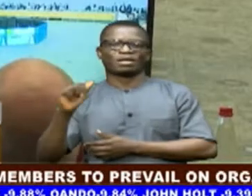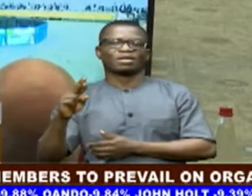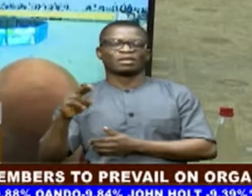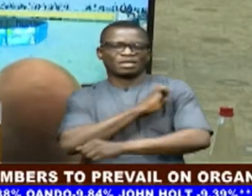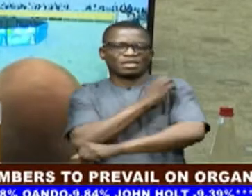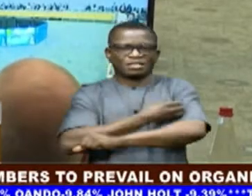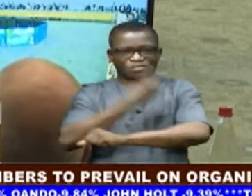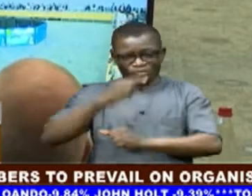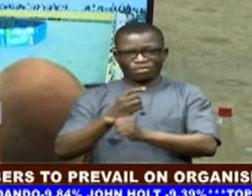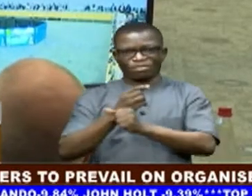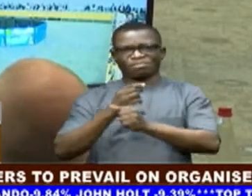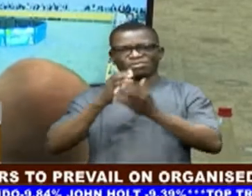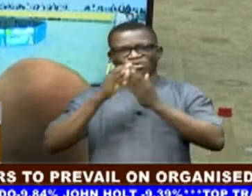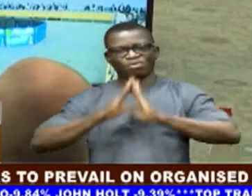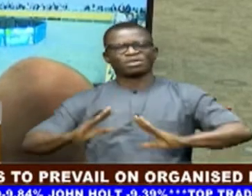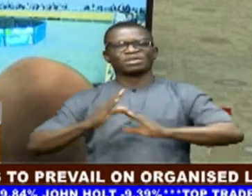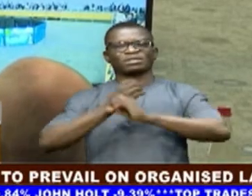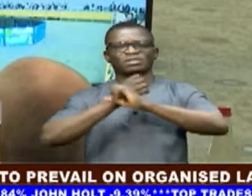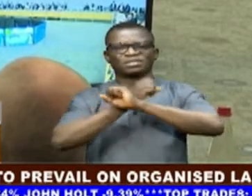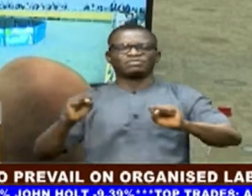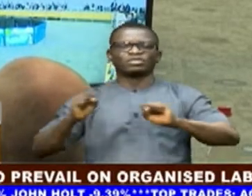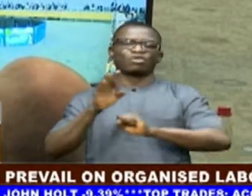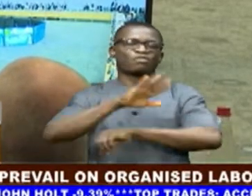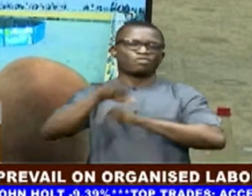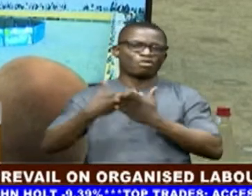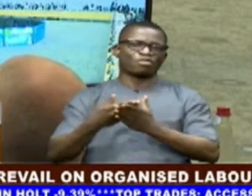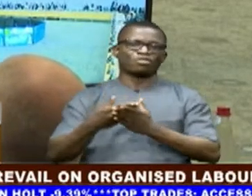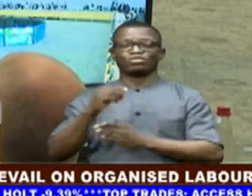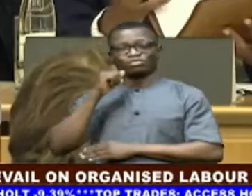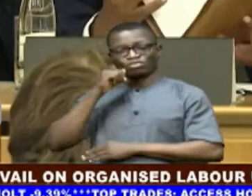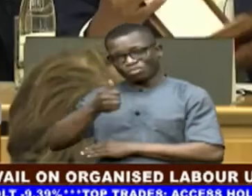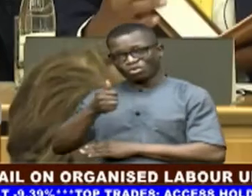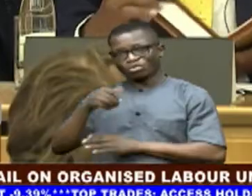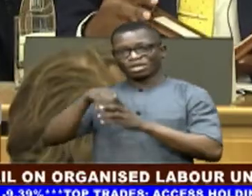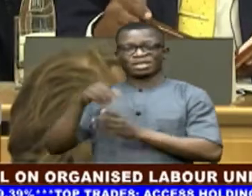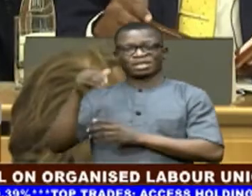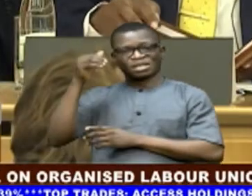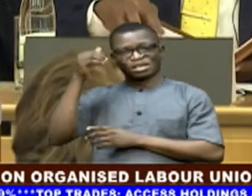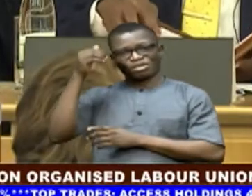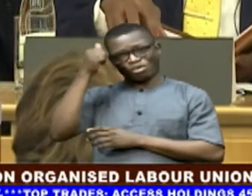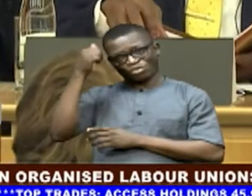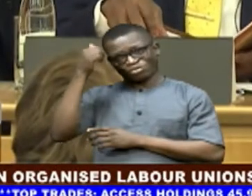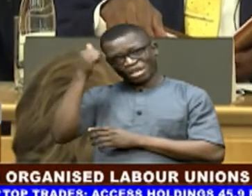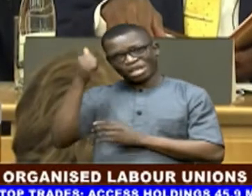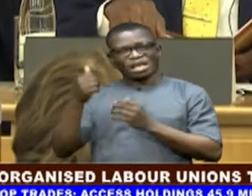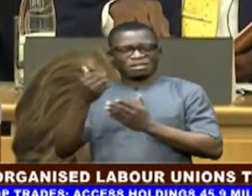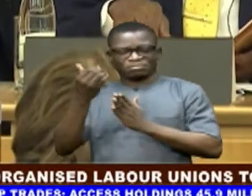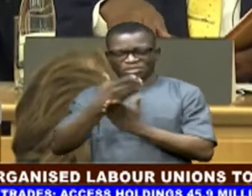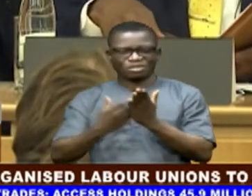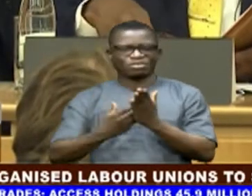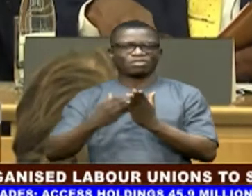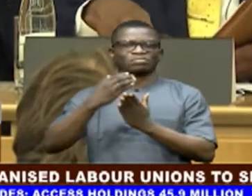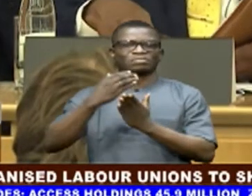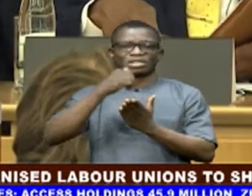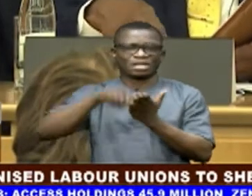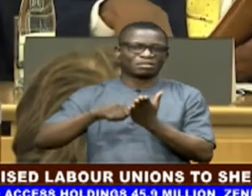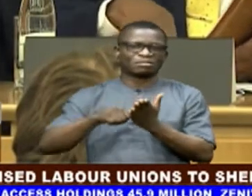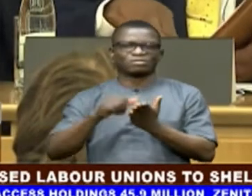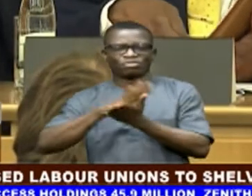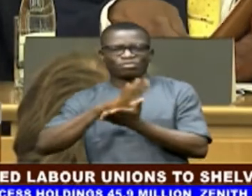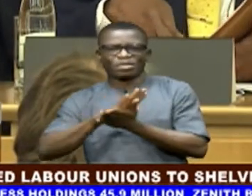all. The 2023 edition ends tomorrow, 29 September, in Vienna, Austria, and as it wraps up, communiques have begun to emerge